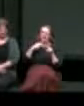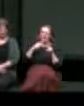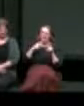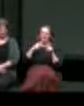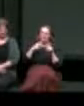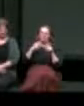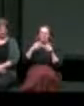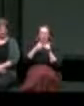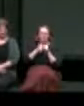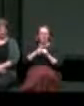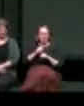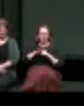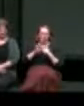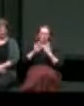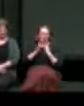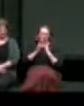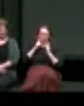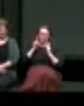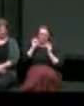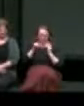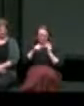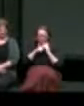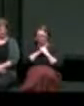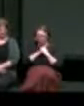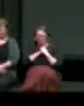that. Let's see.